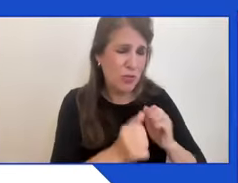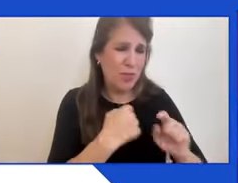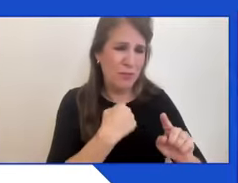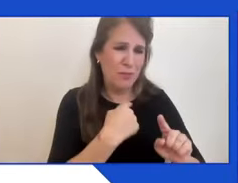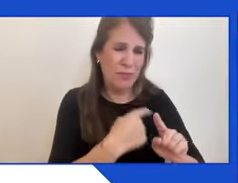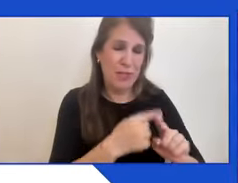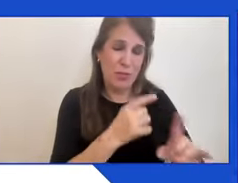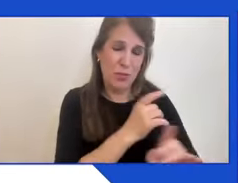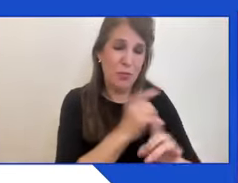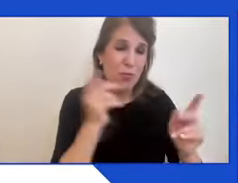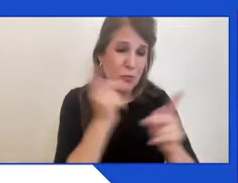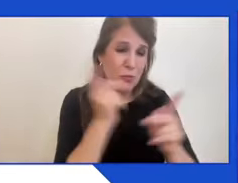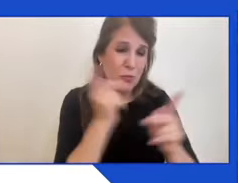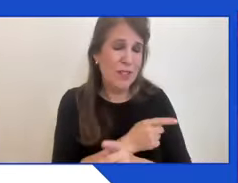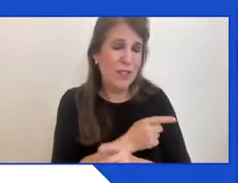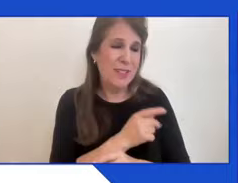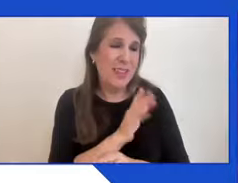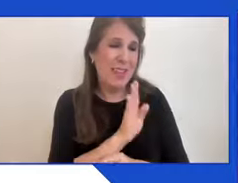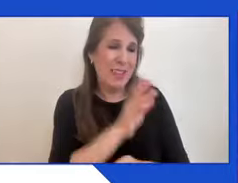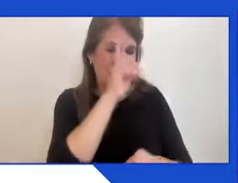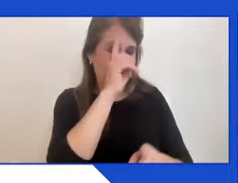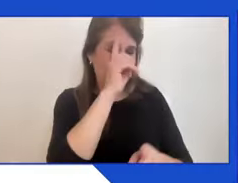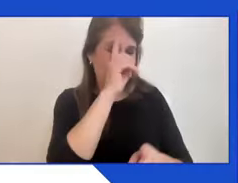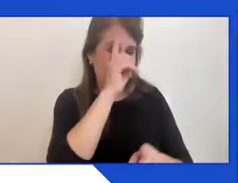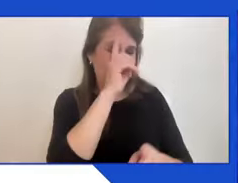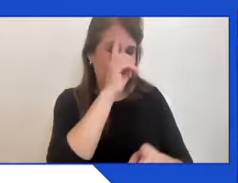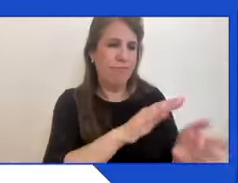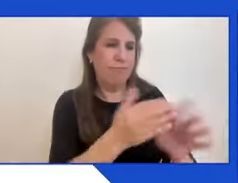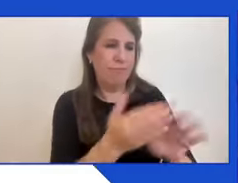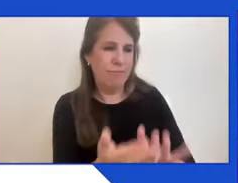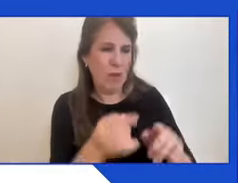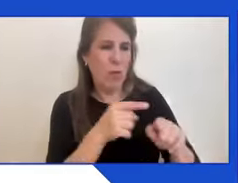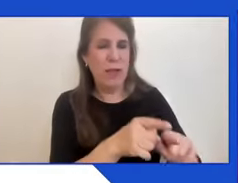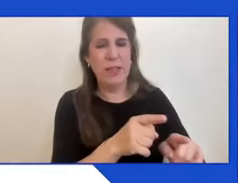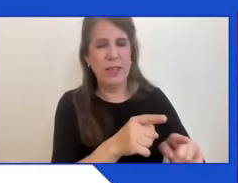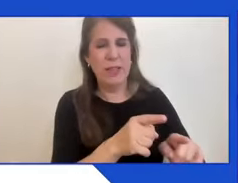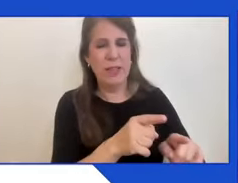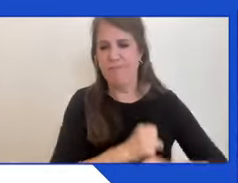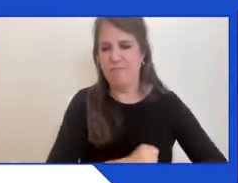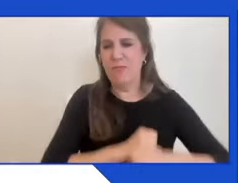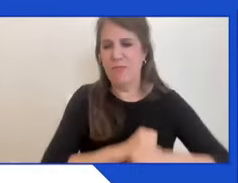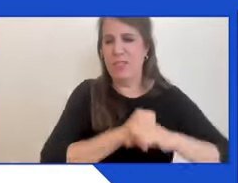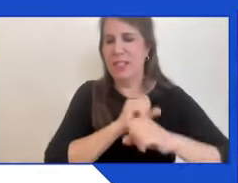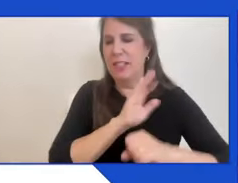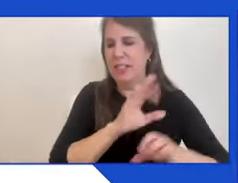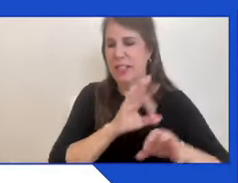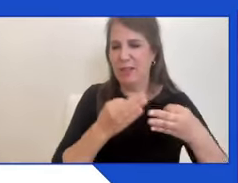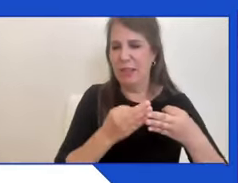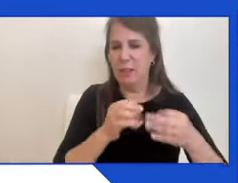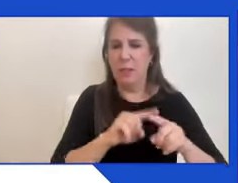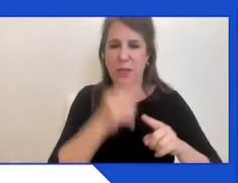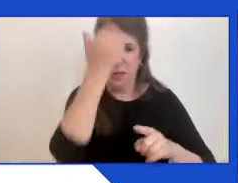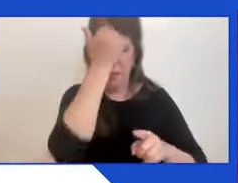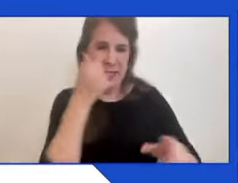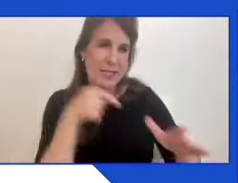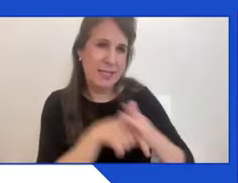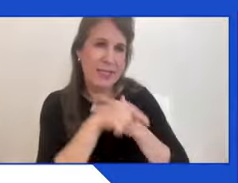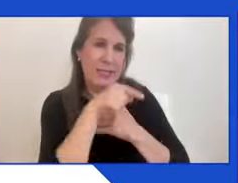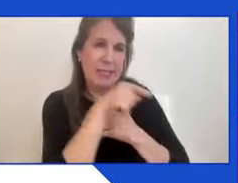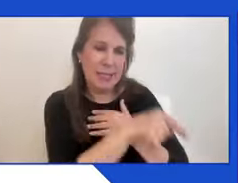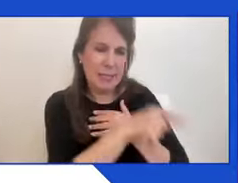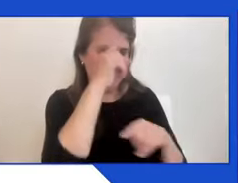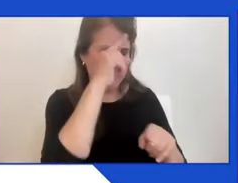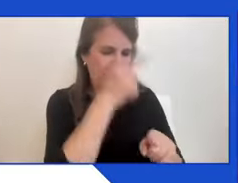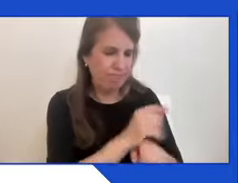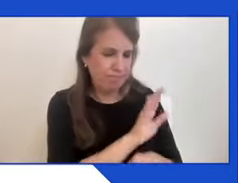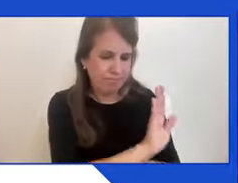home and family. In every meeting, the message was abundantly clear. Do not